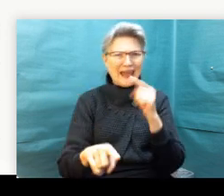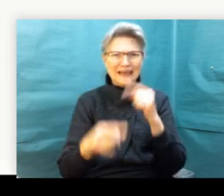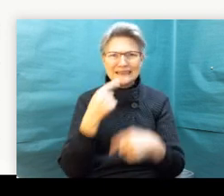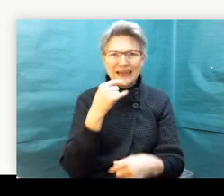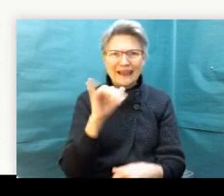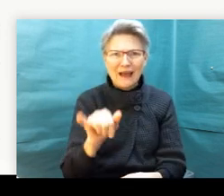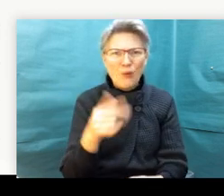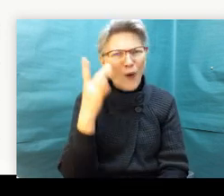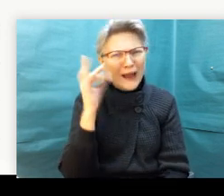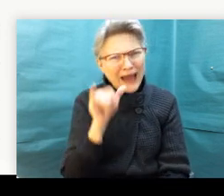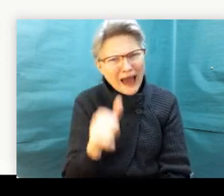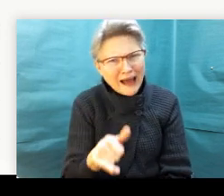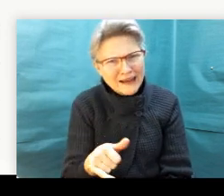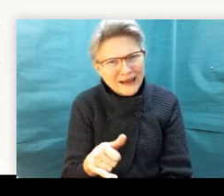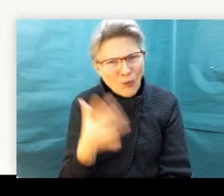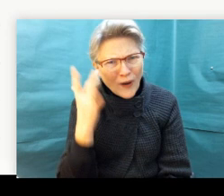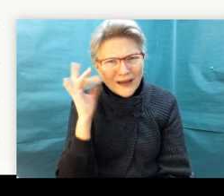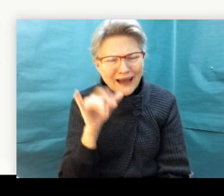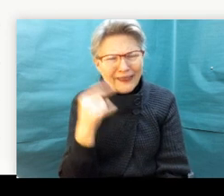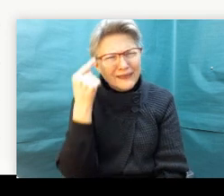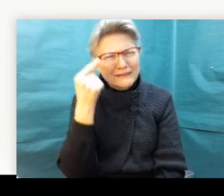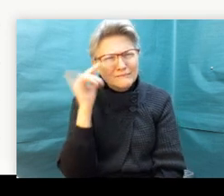we call this ray GF?